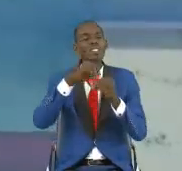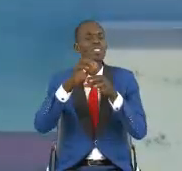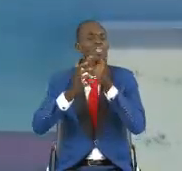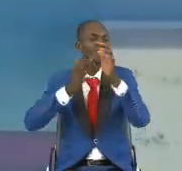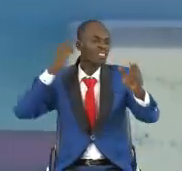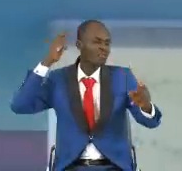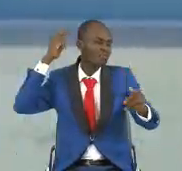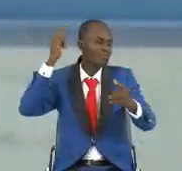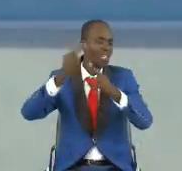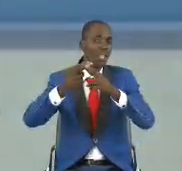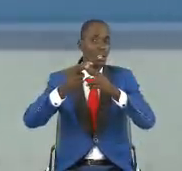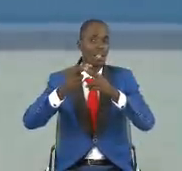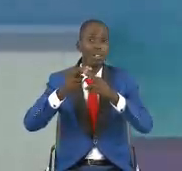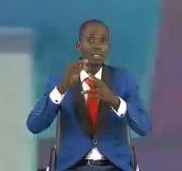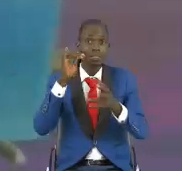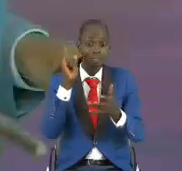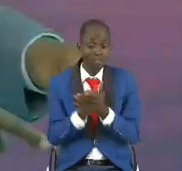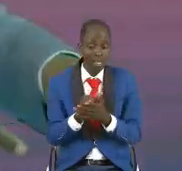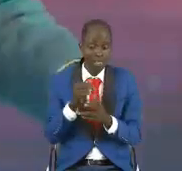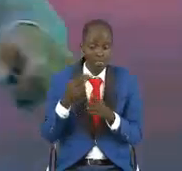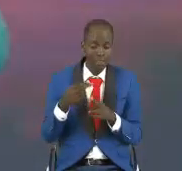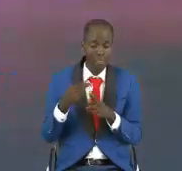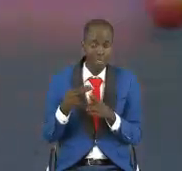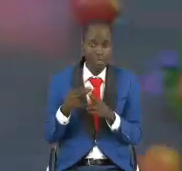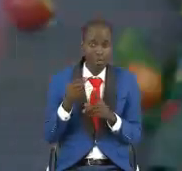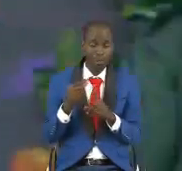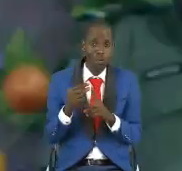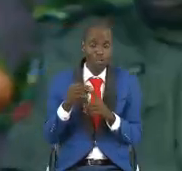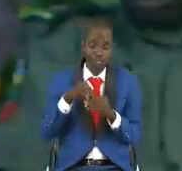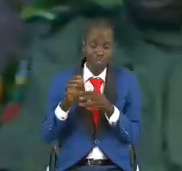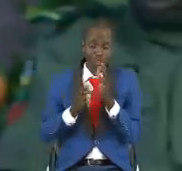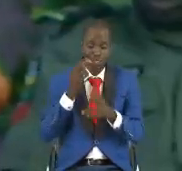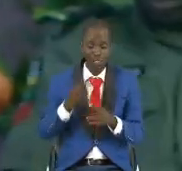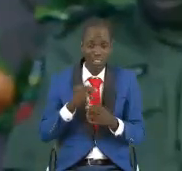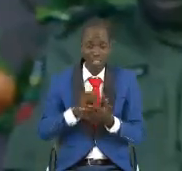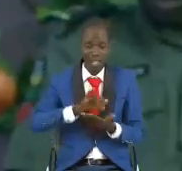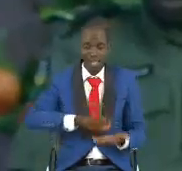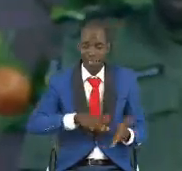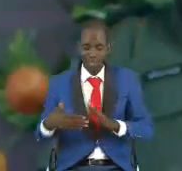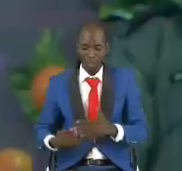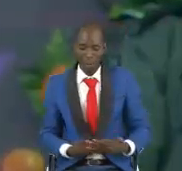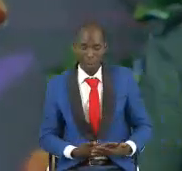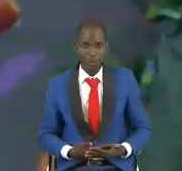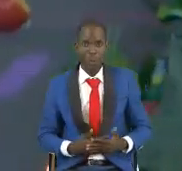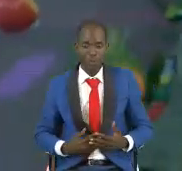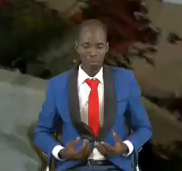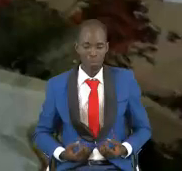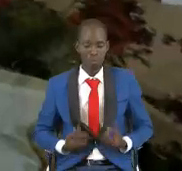name, that in Jesus' name, that dead child inside woke up.